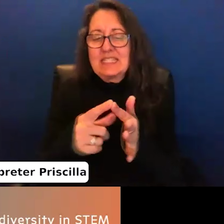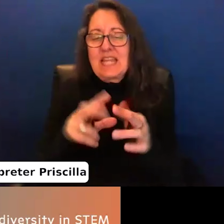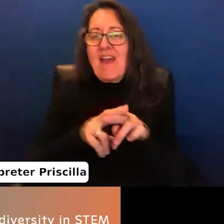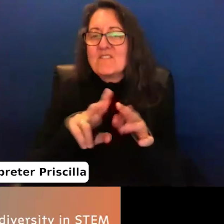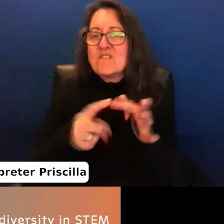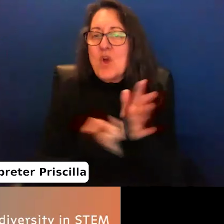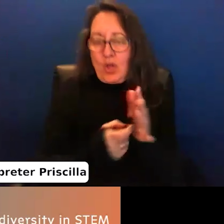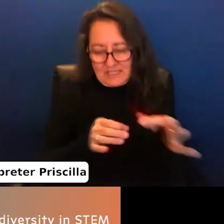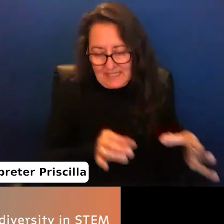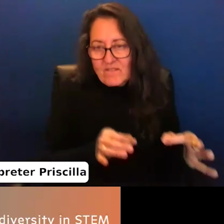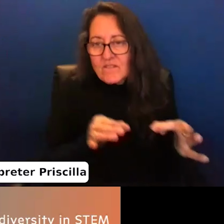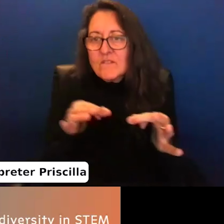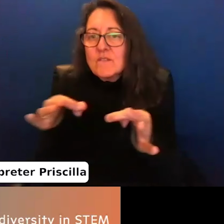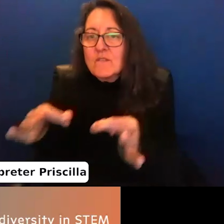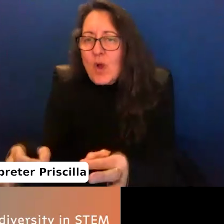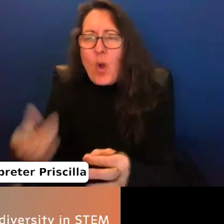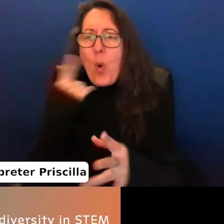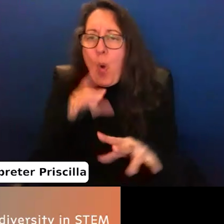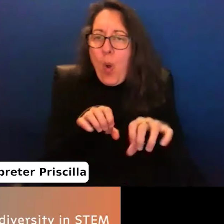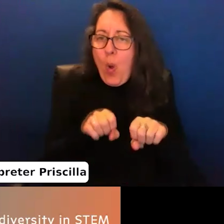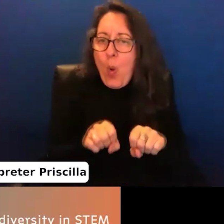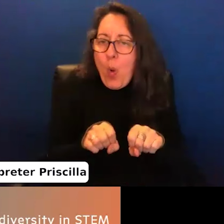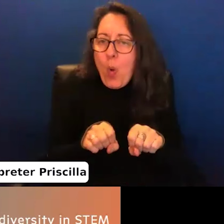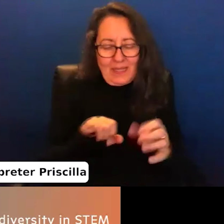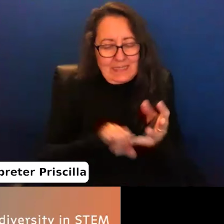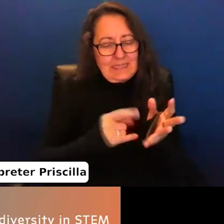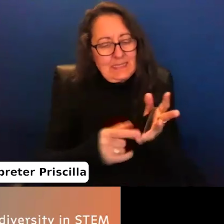of the scholarship due to whatever reason.